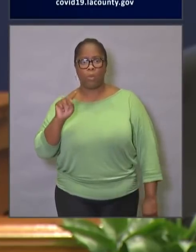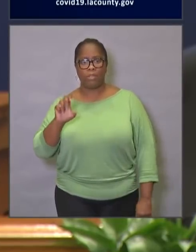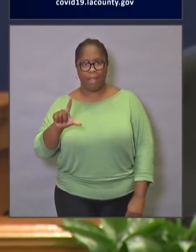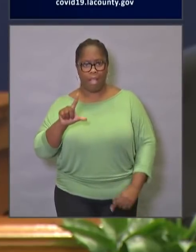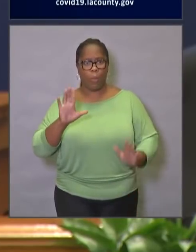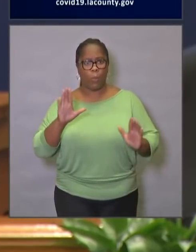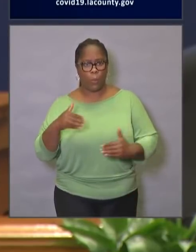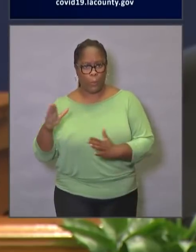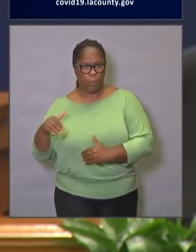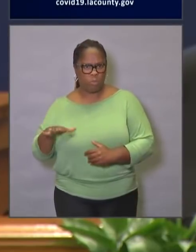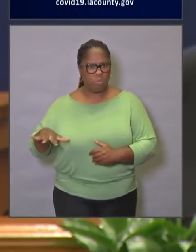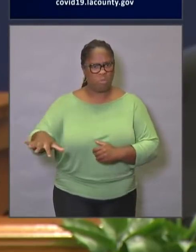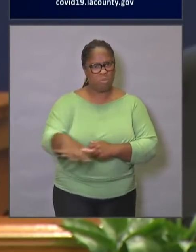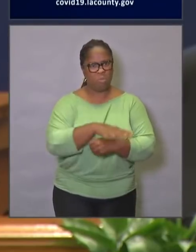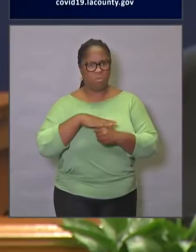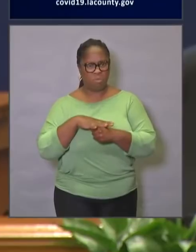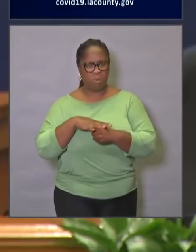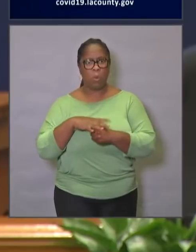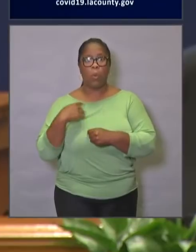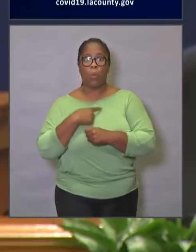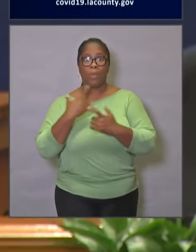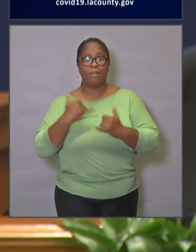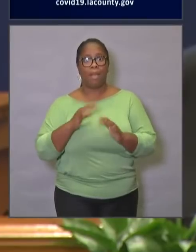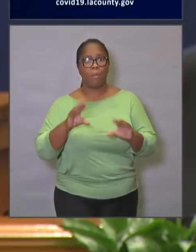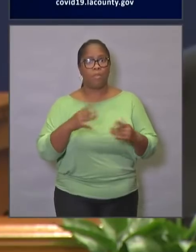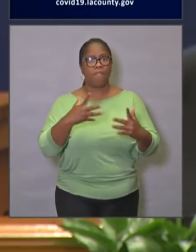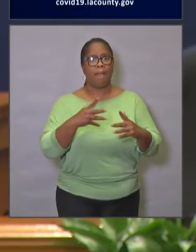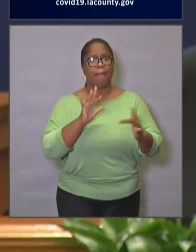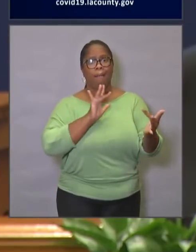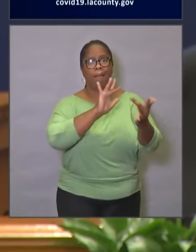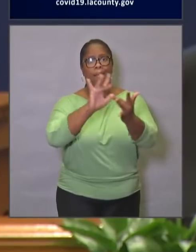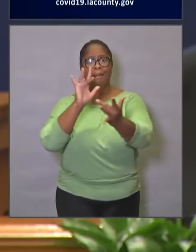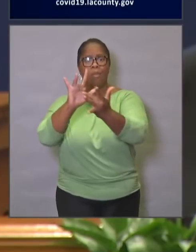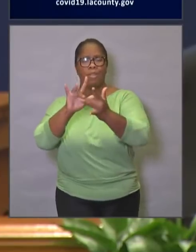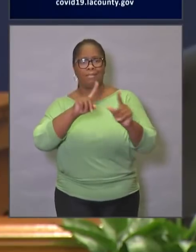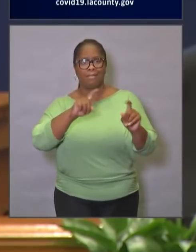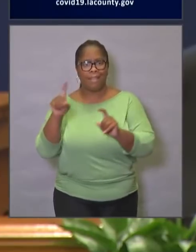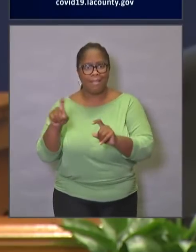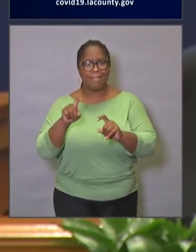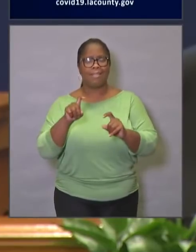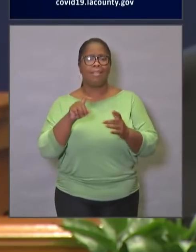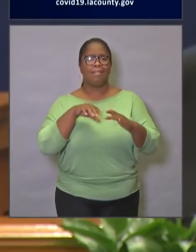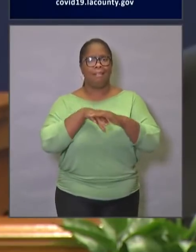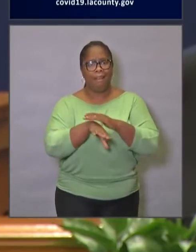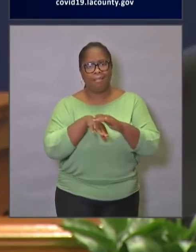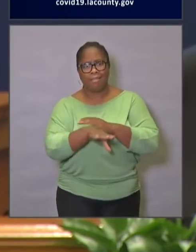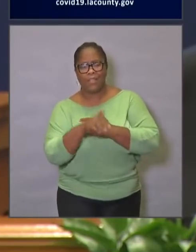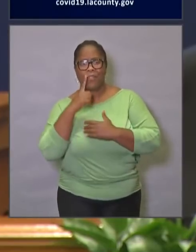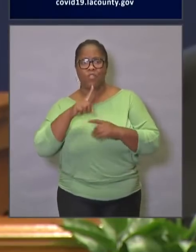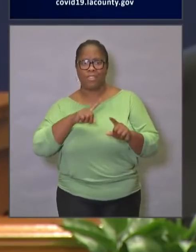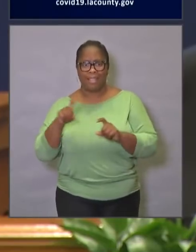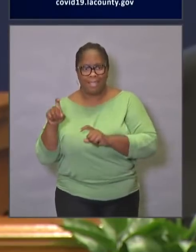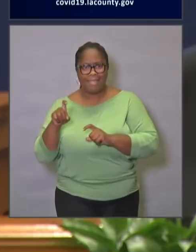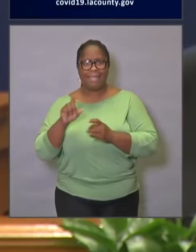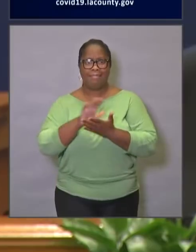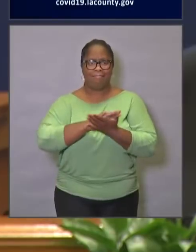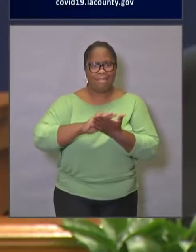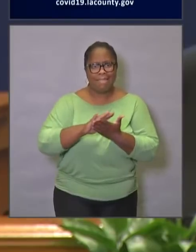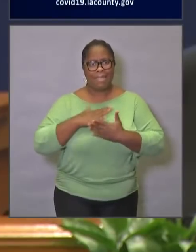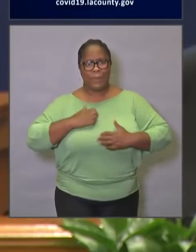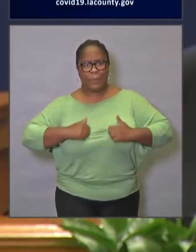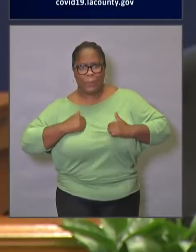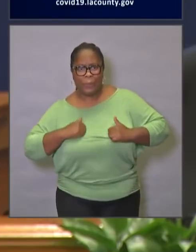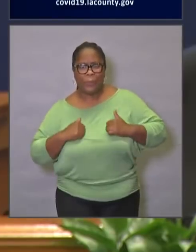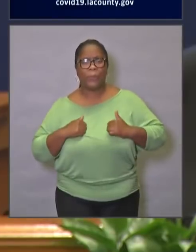have led efforts to expand outreach, testing, shelter options, hygiene facility access, and isolation quarantine